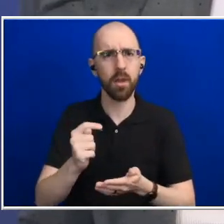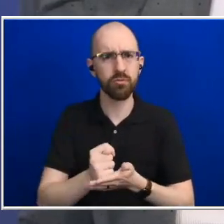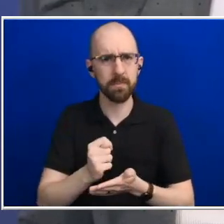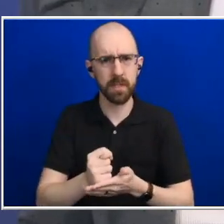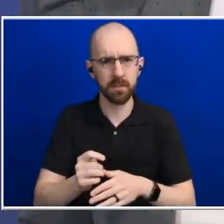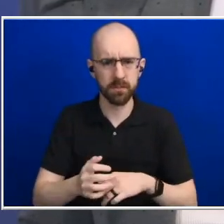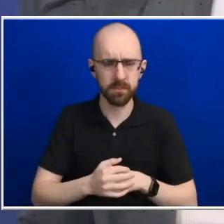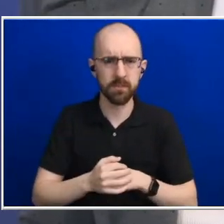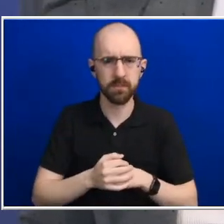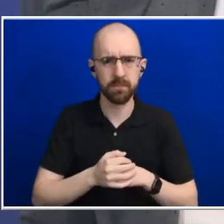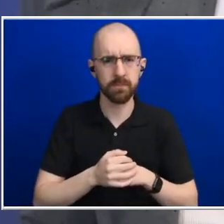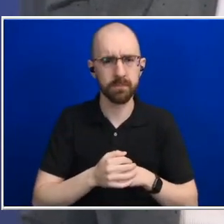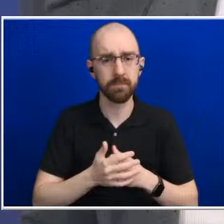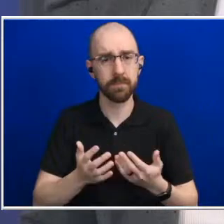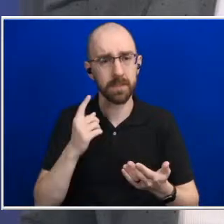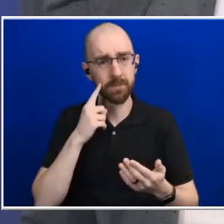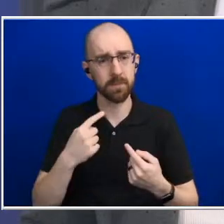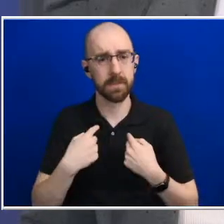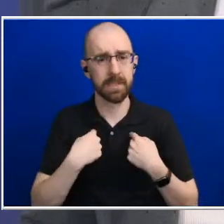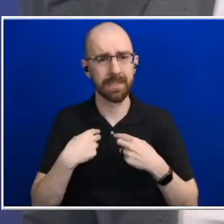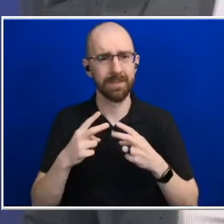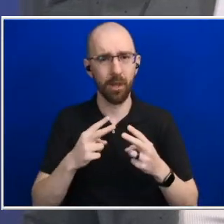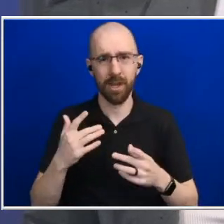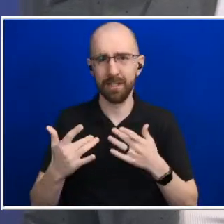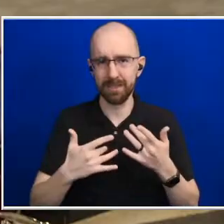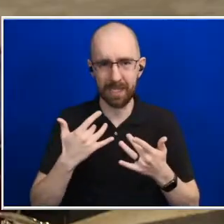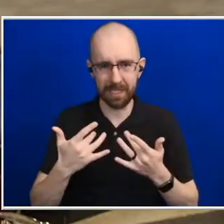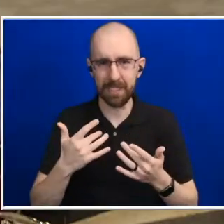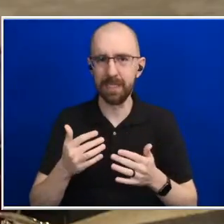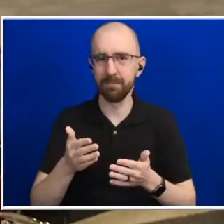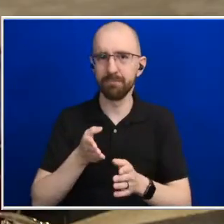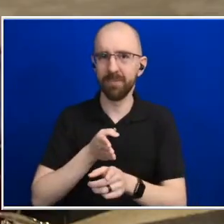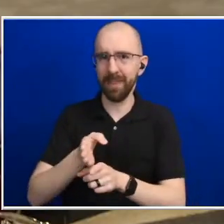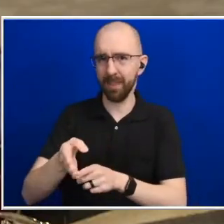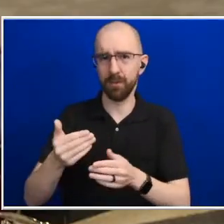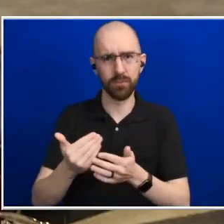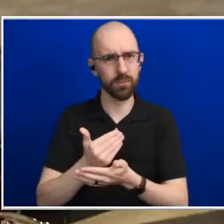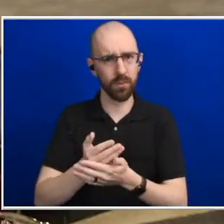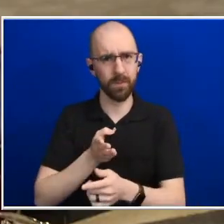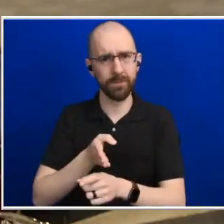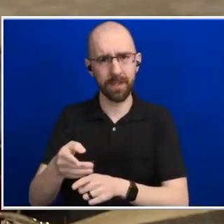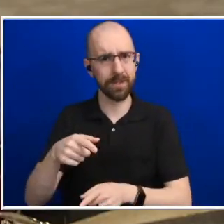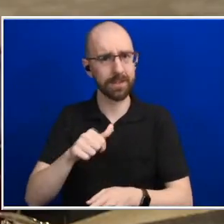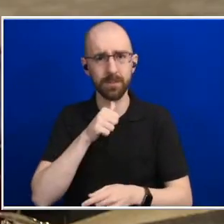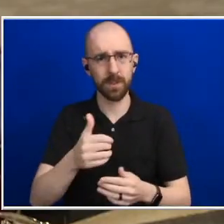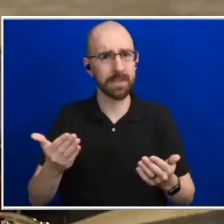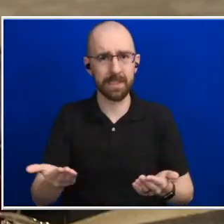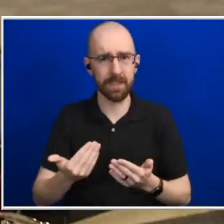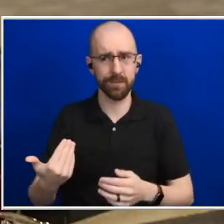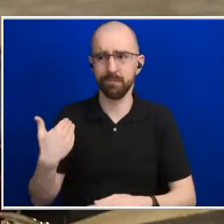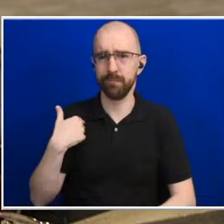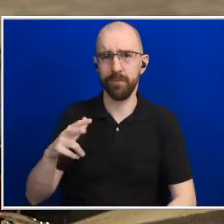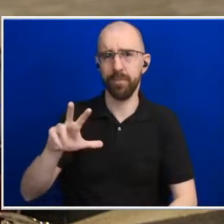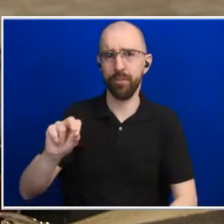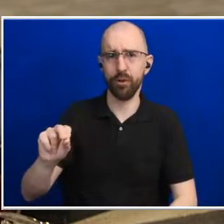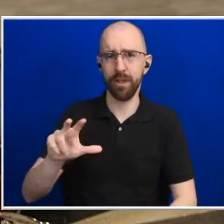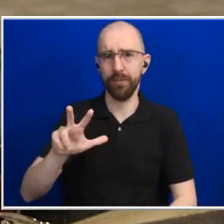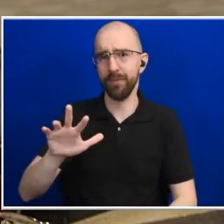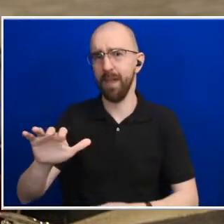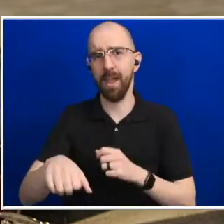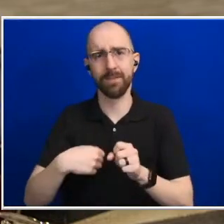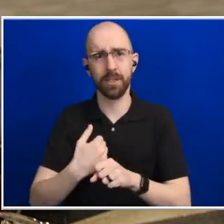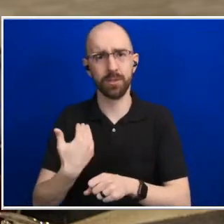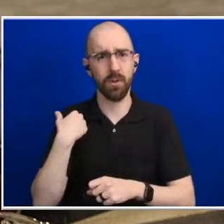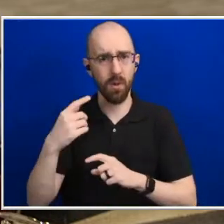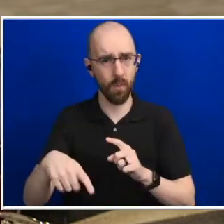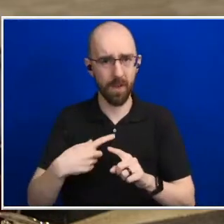So for me, it's a very exciting field. It's a new field. This didn't exist back 30, 35 years ago when I first started. And I've